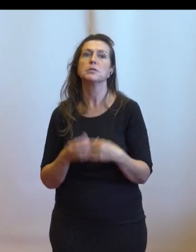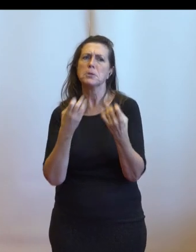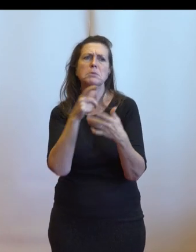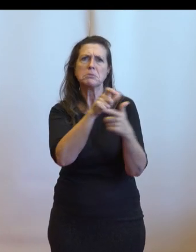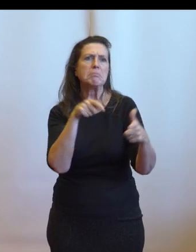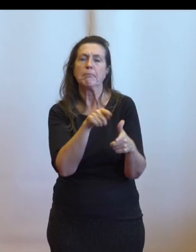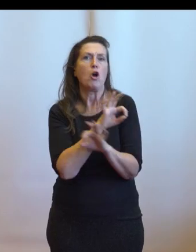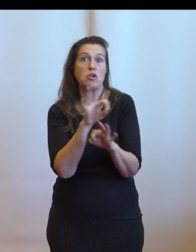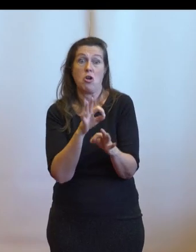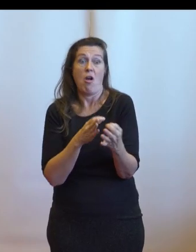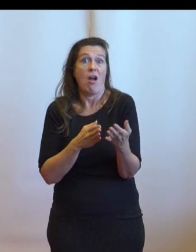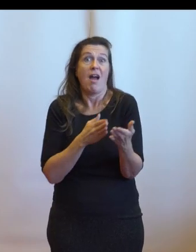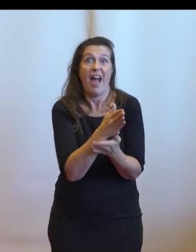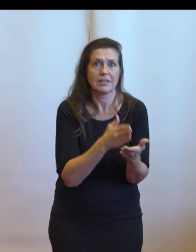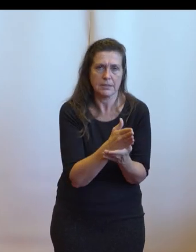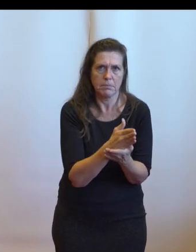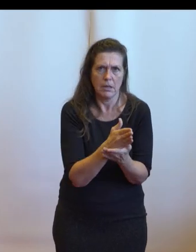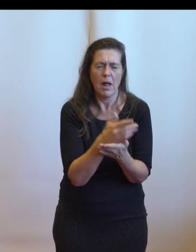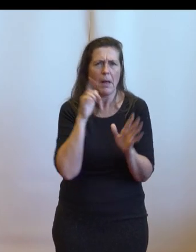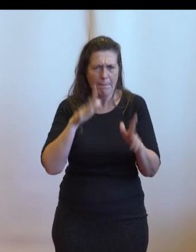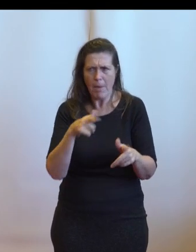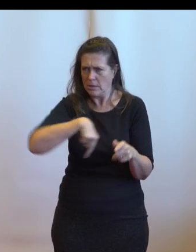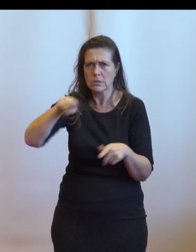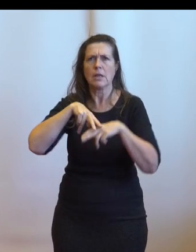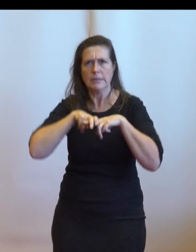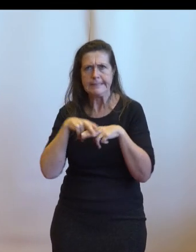do need to think about it to make your stuff accessible.